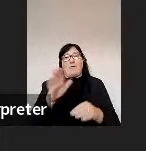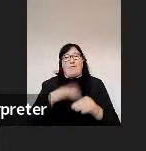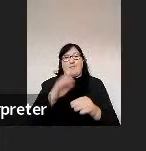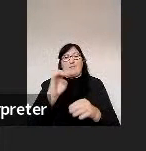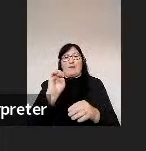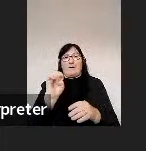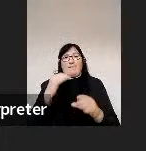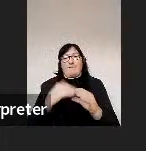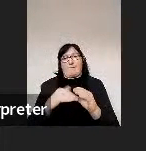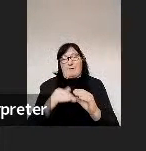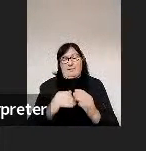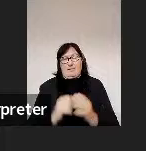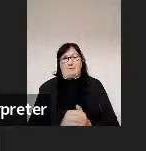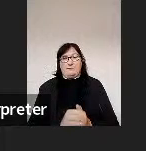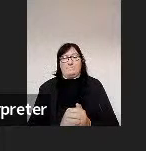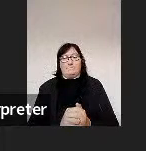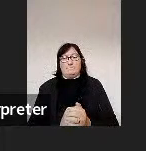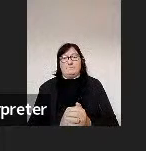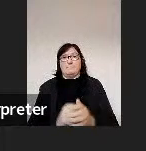Also of importance to note,